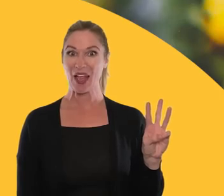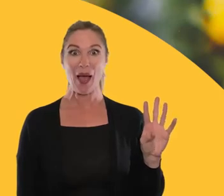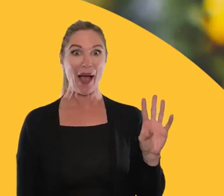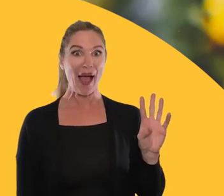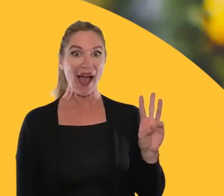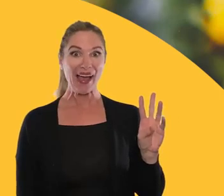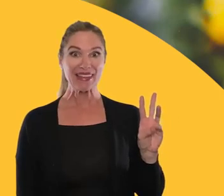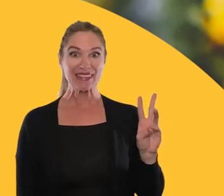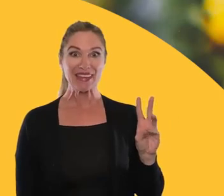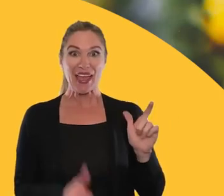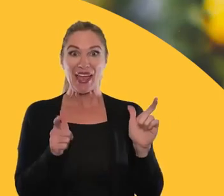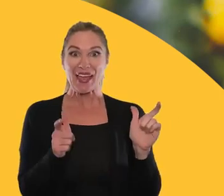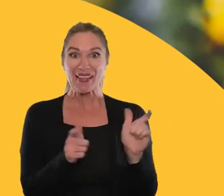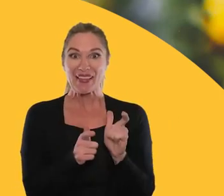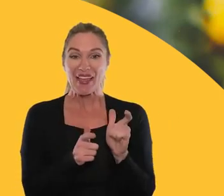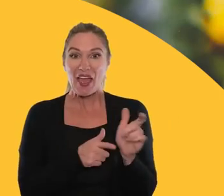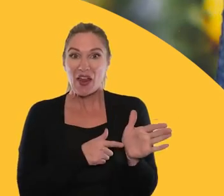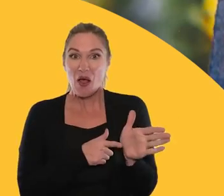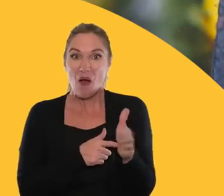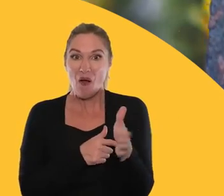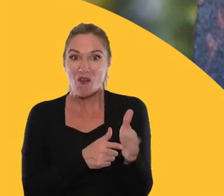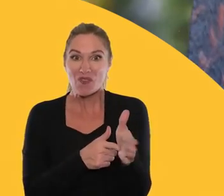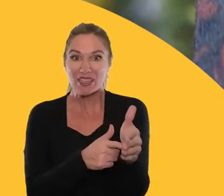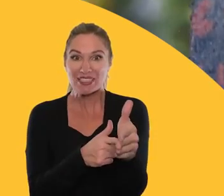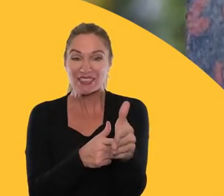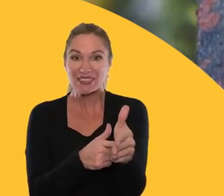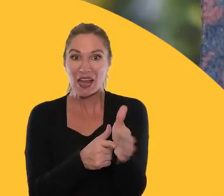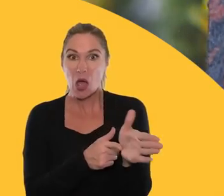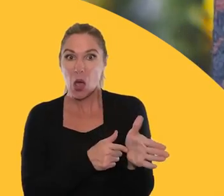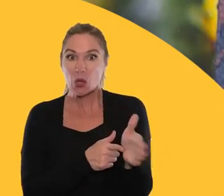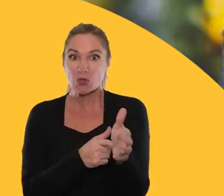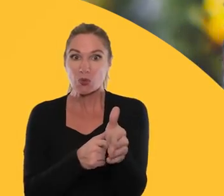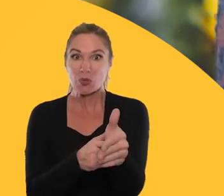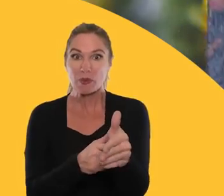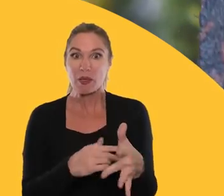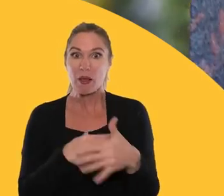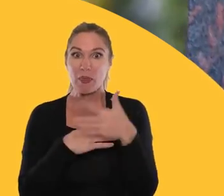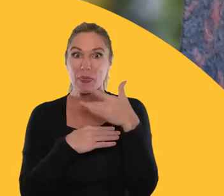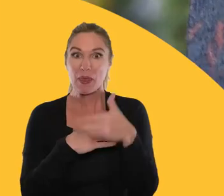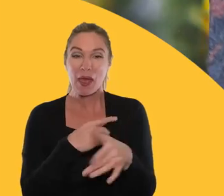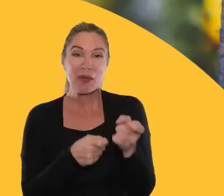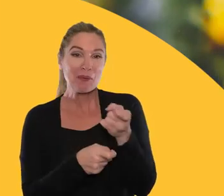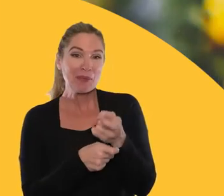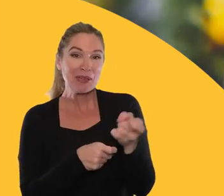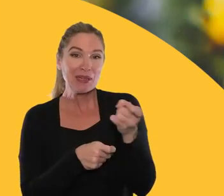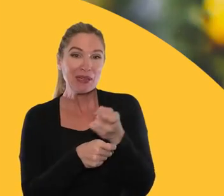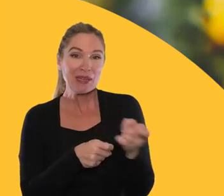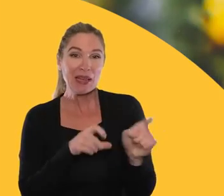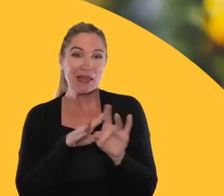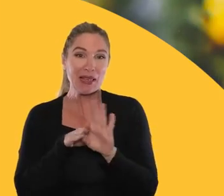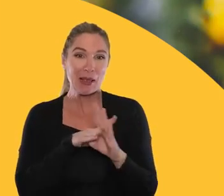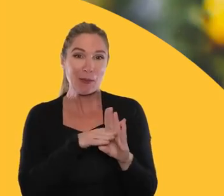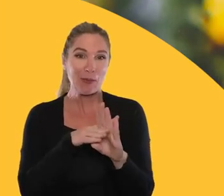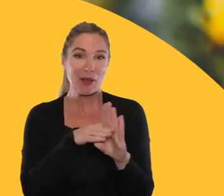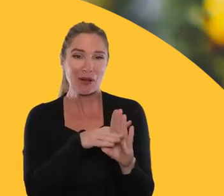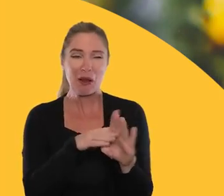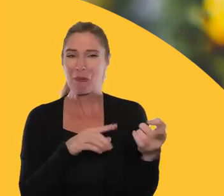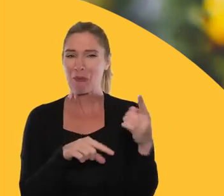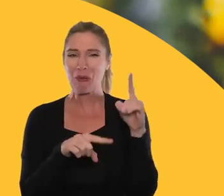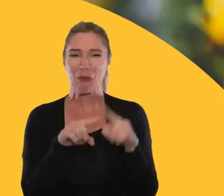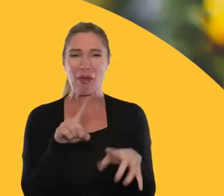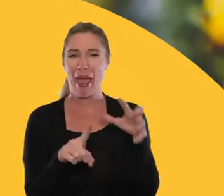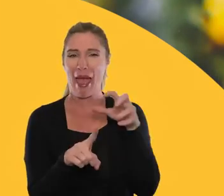1, 2, 3, 4, 5, 6. 6 little fish swimming in the sea, teasing Mr. Shark,